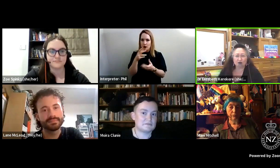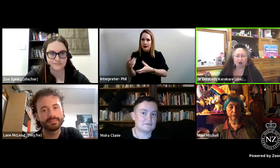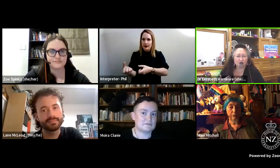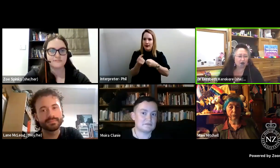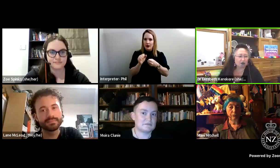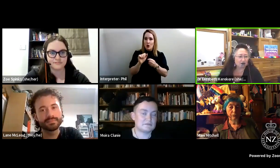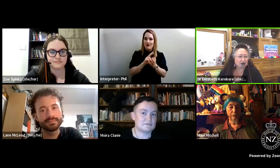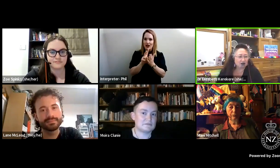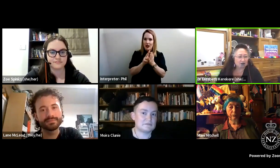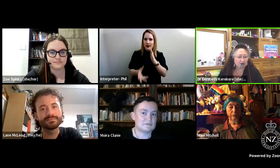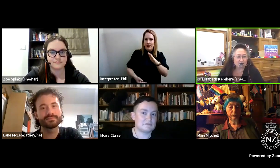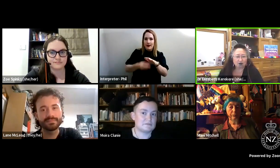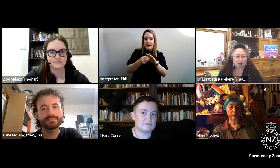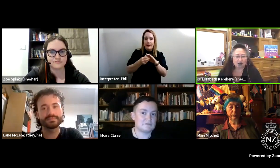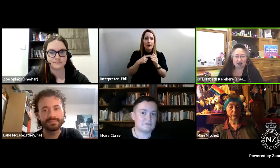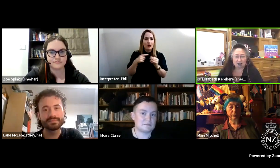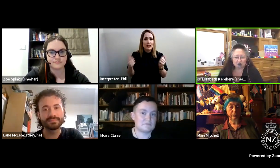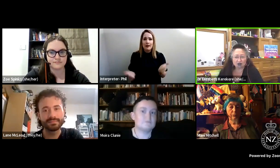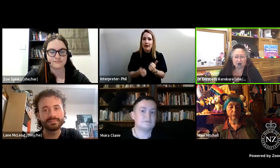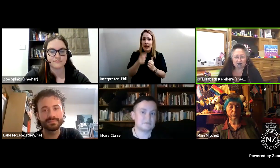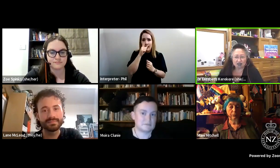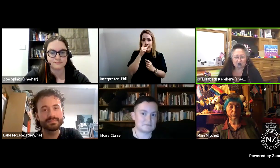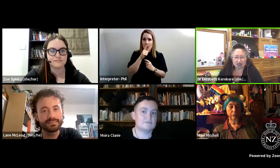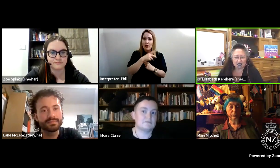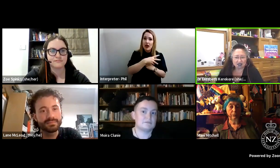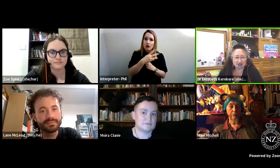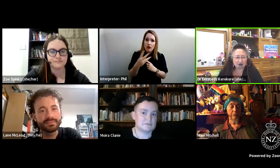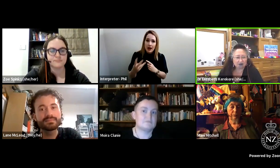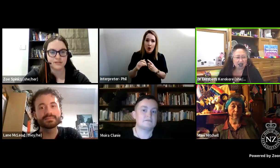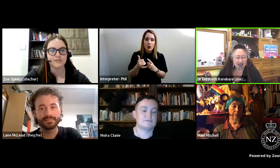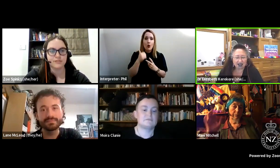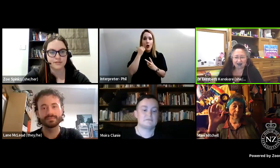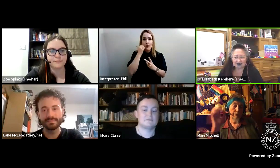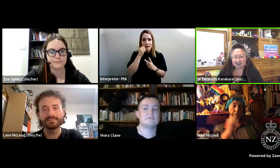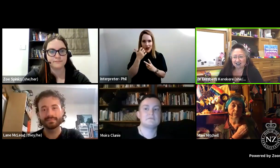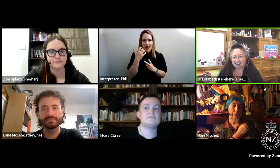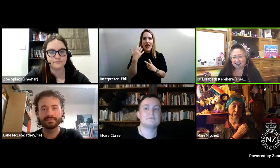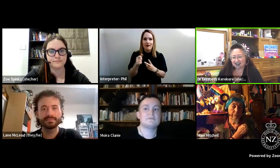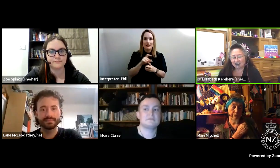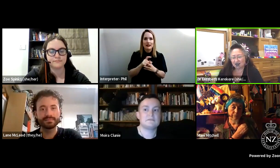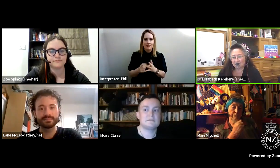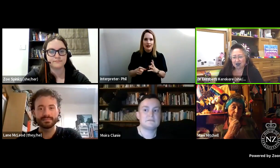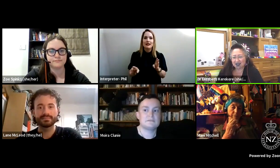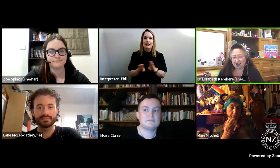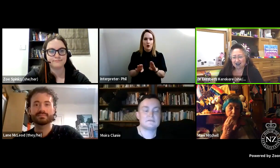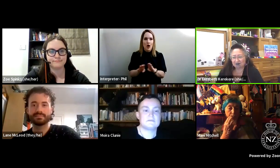people who are rainbow, many people who are Māori also have disabilities. And